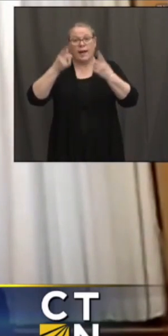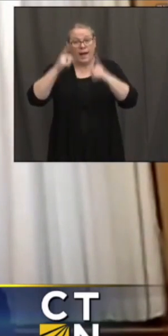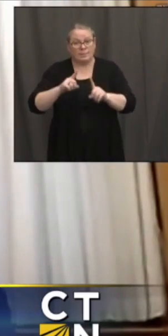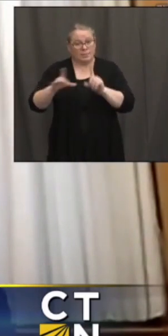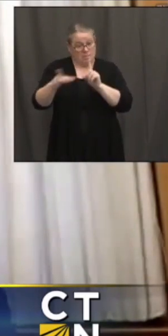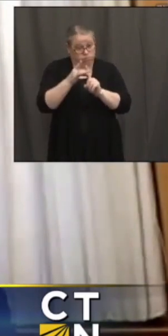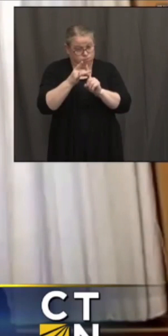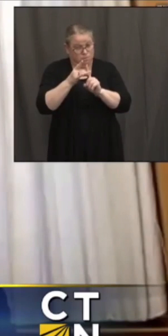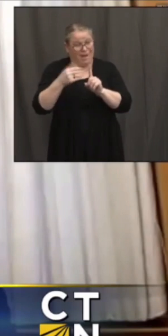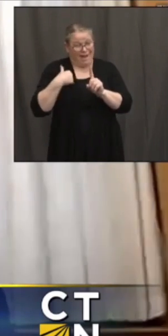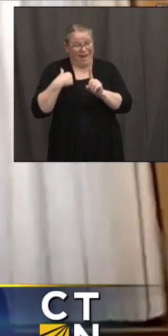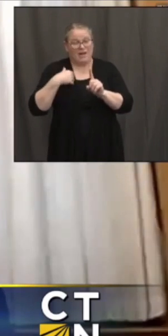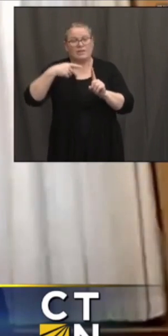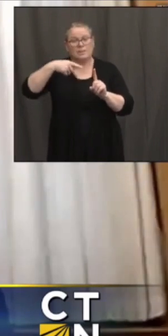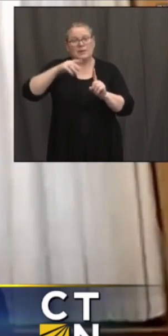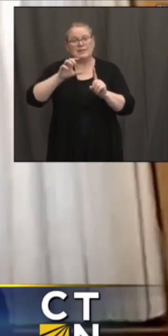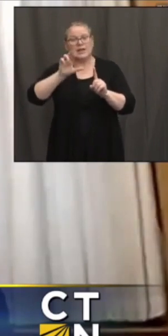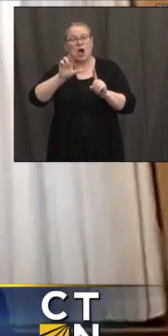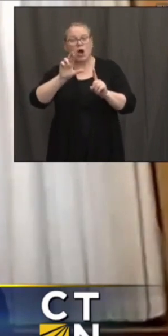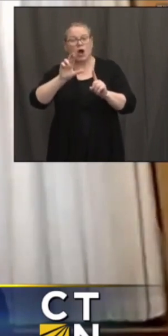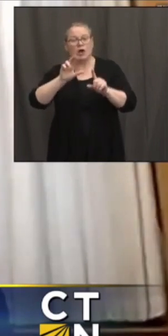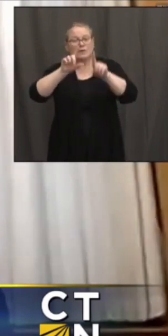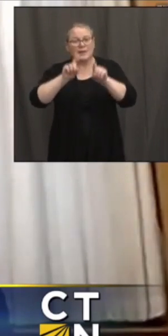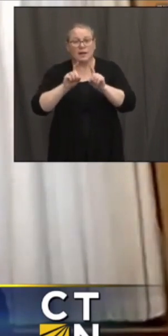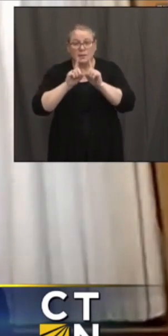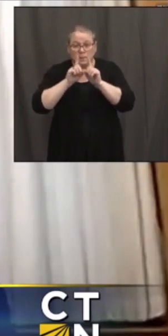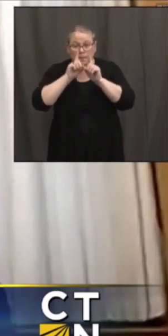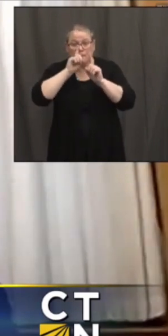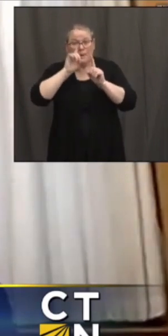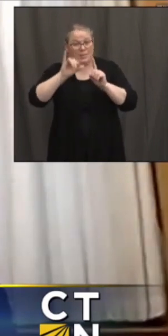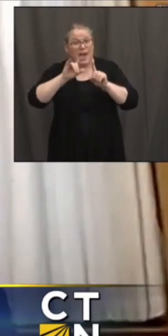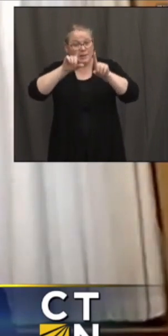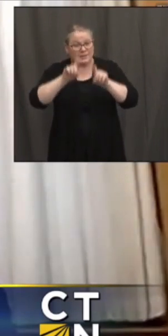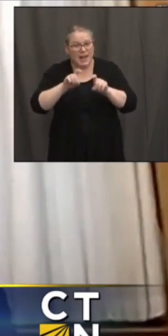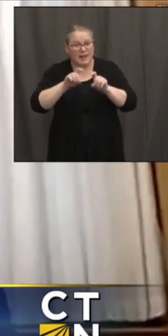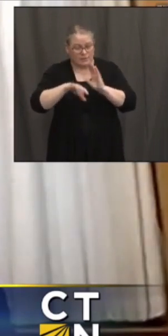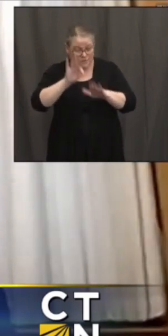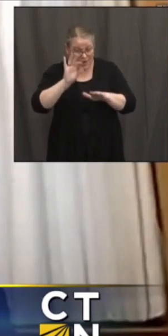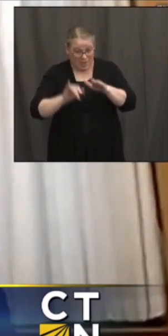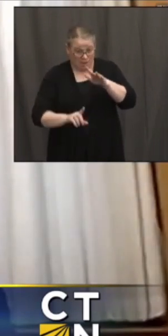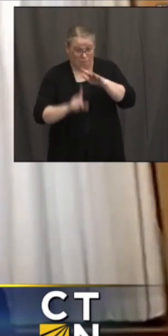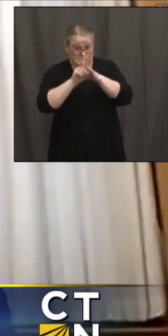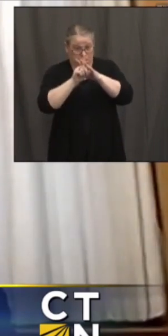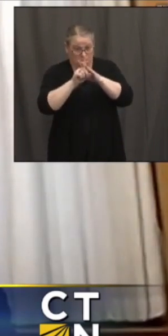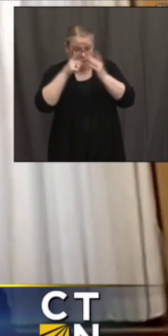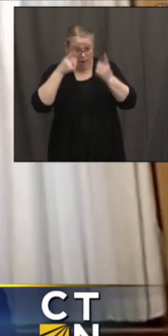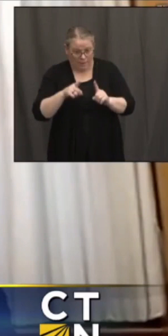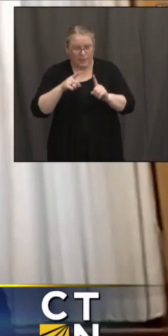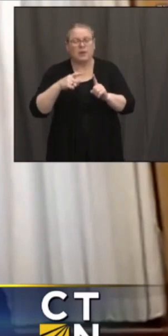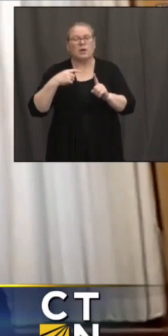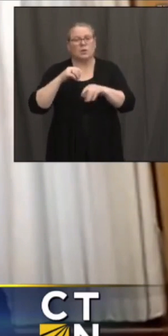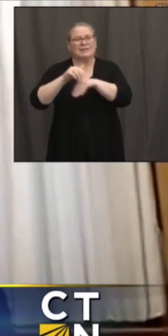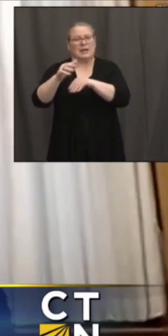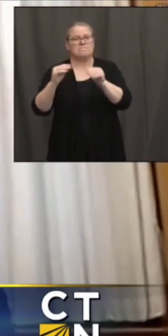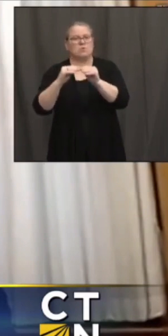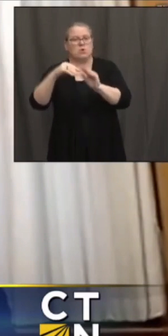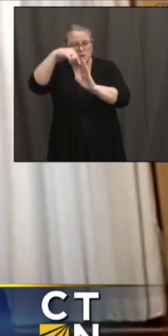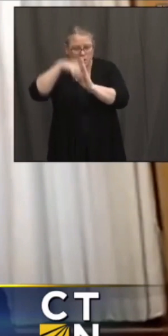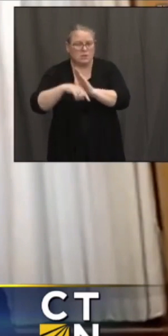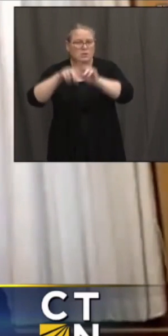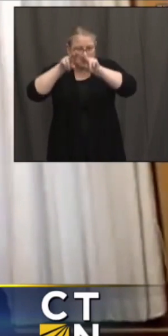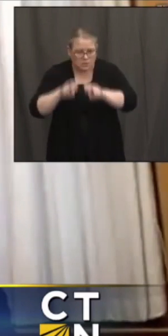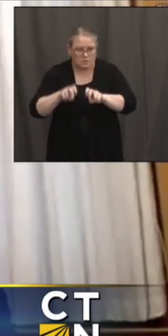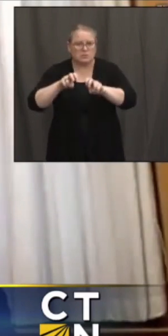telltale sign in the PCR test result. And these are the only 8 we've seen. So, look, we don't, I think to boil your question down, we don't